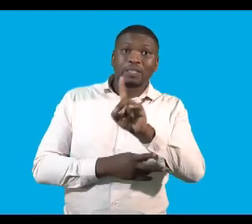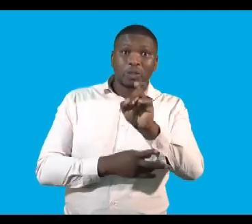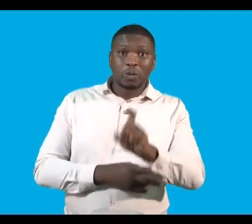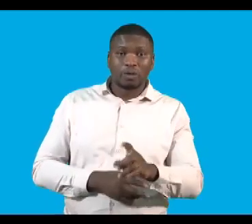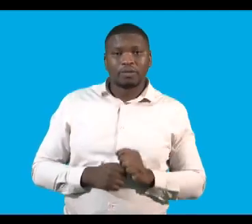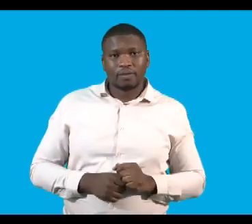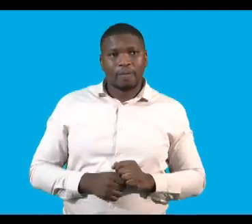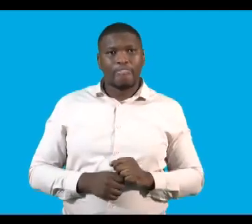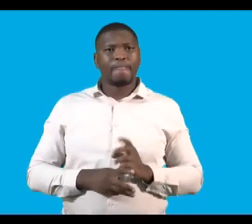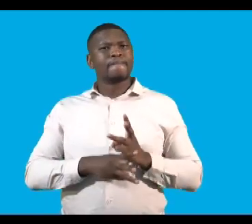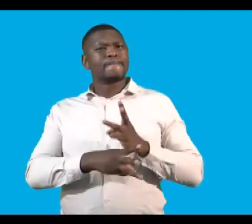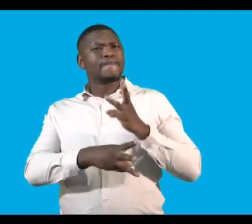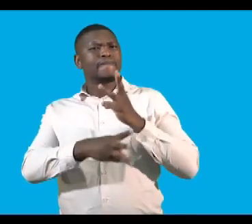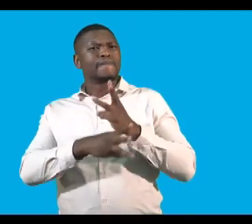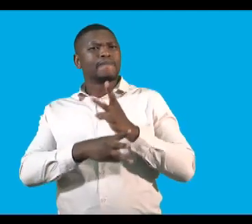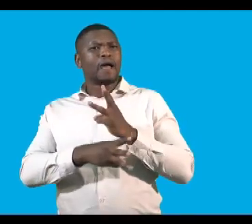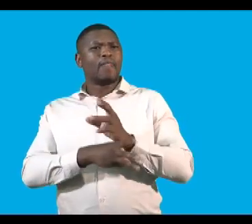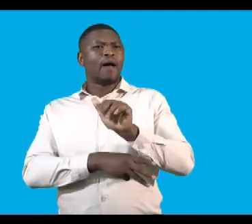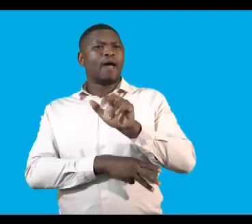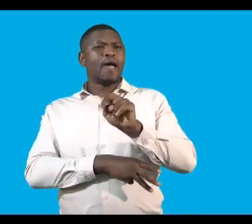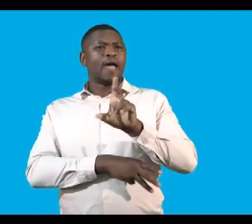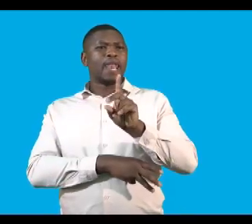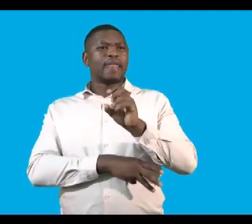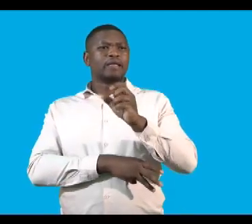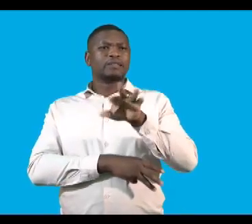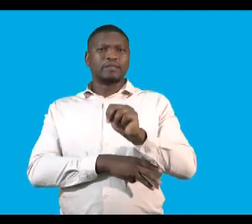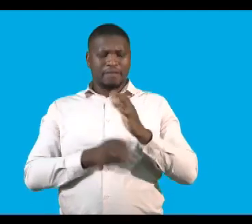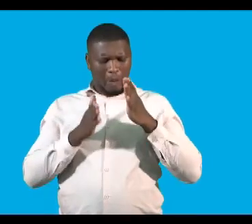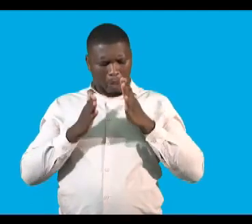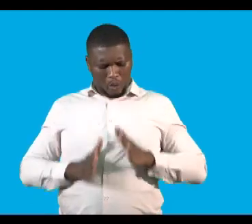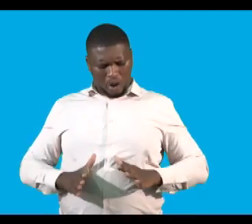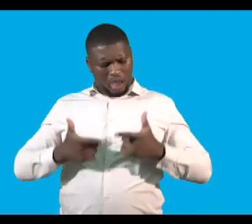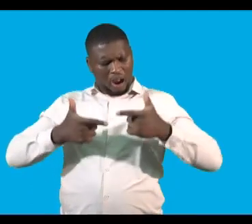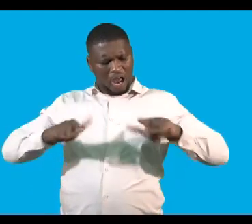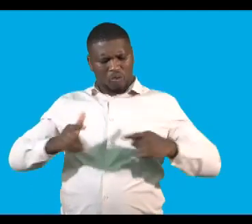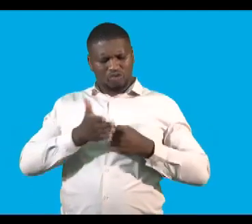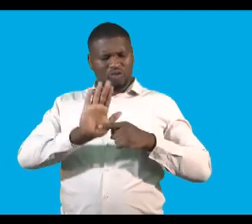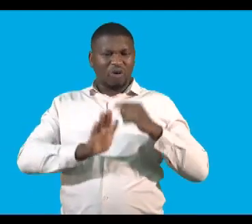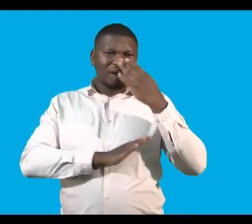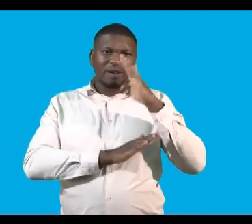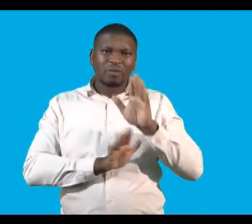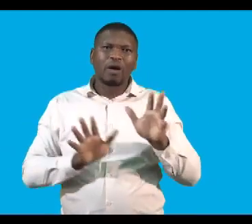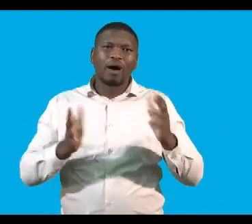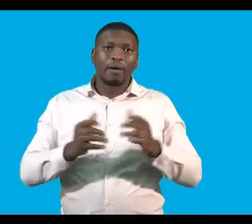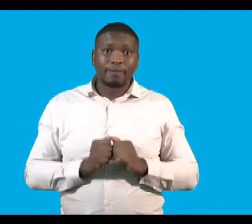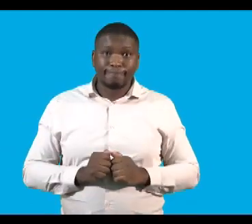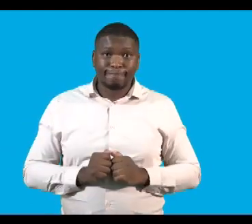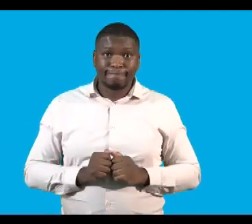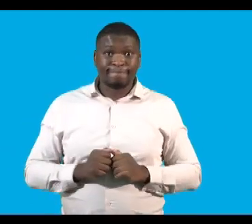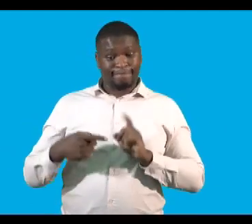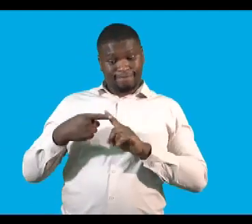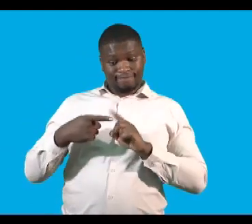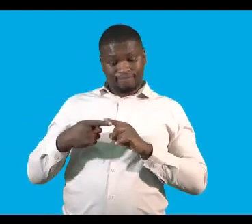questions. What does Mother Anderson's body language convey about her attitude? So body language